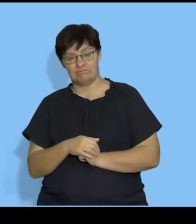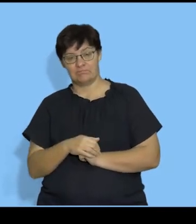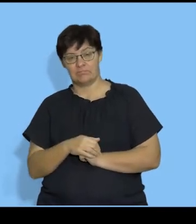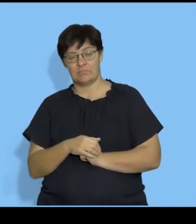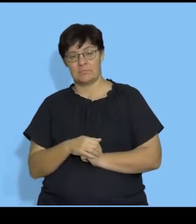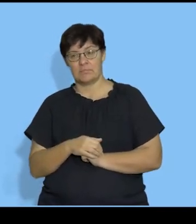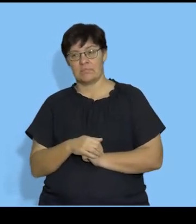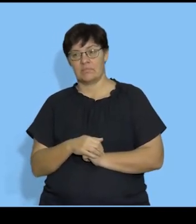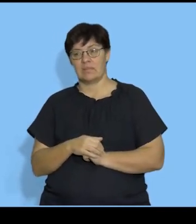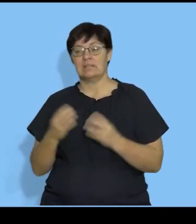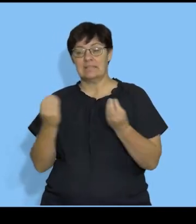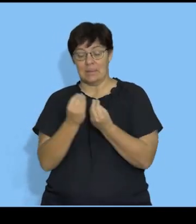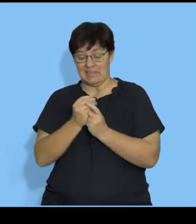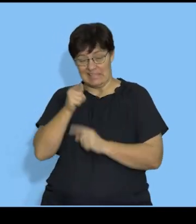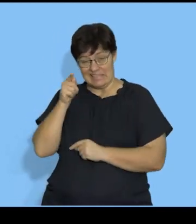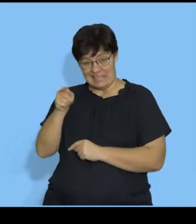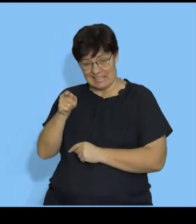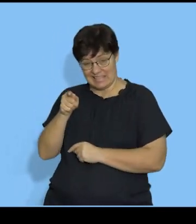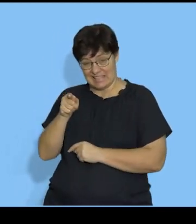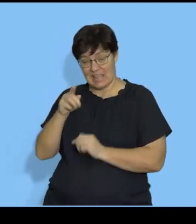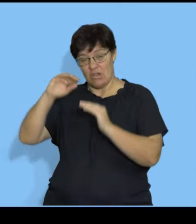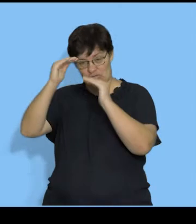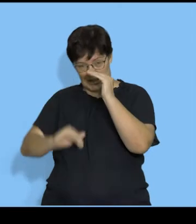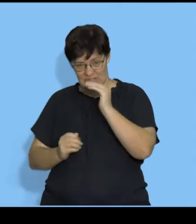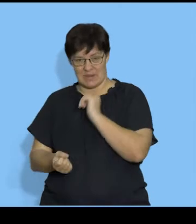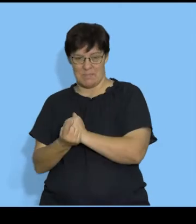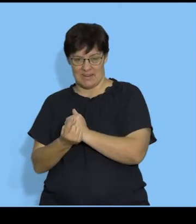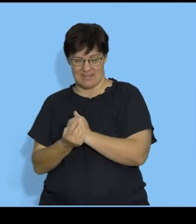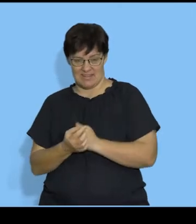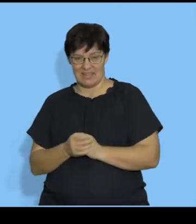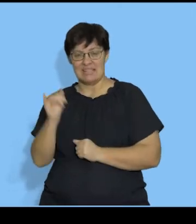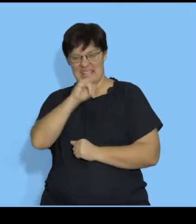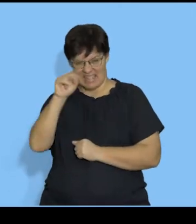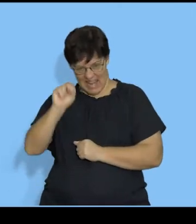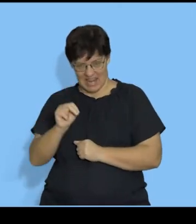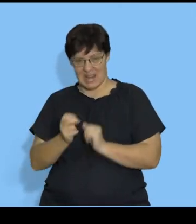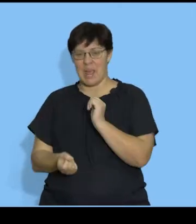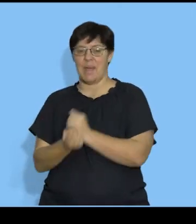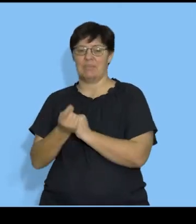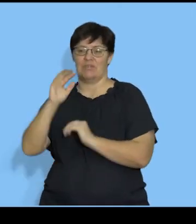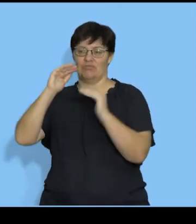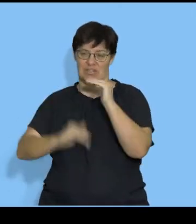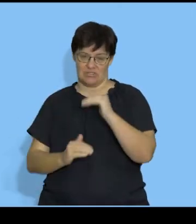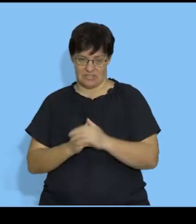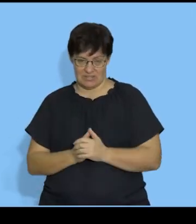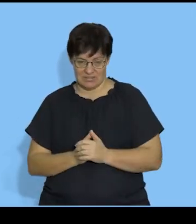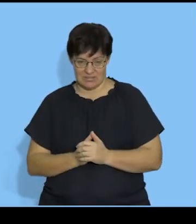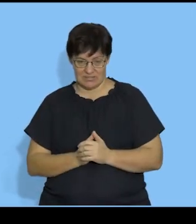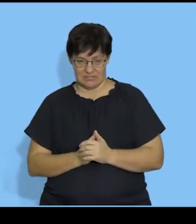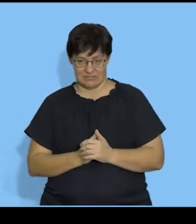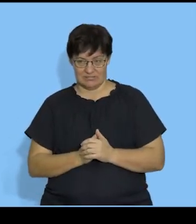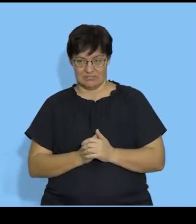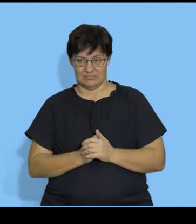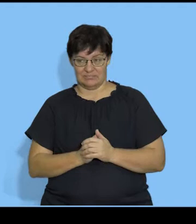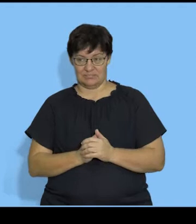this substance which undergoes reduction, so this is the zinc ion, all right? This is our oxidizing